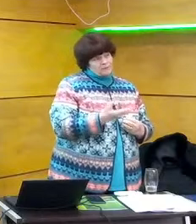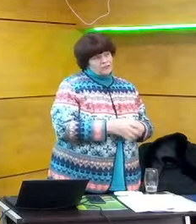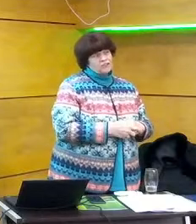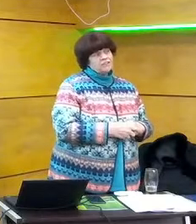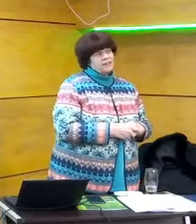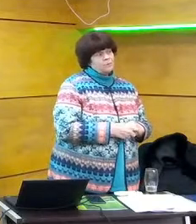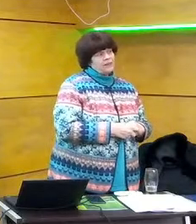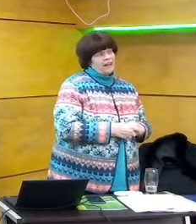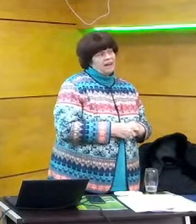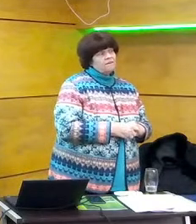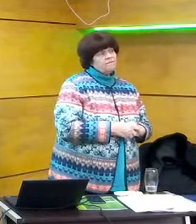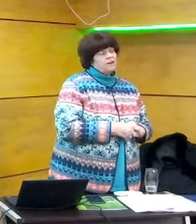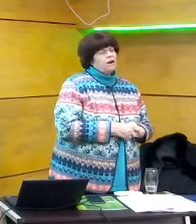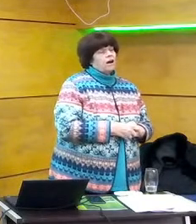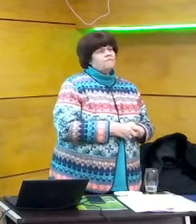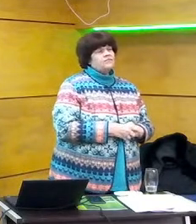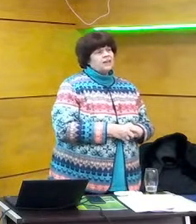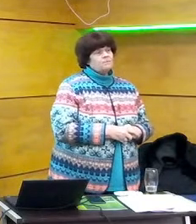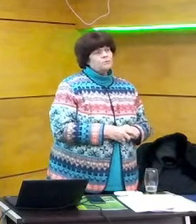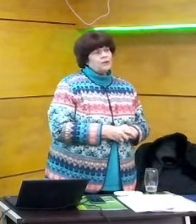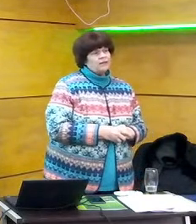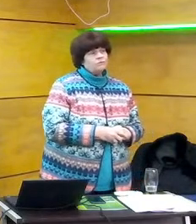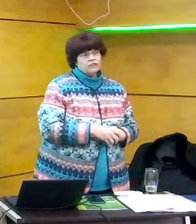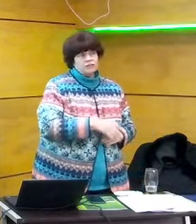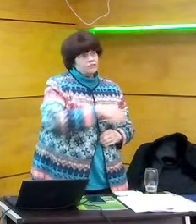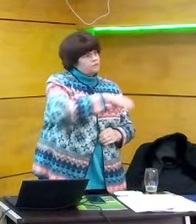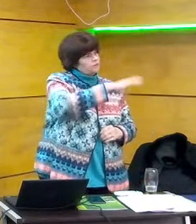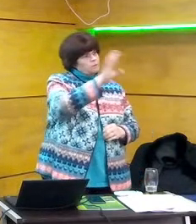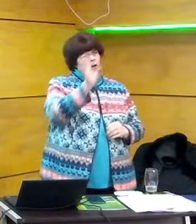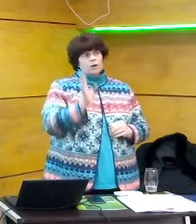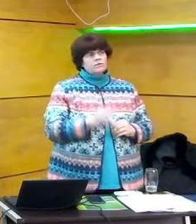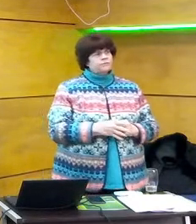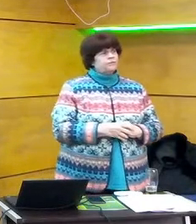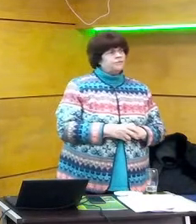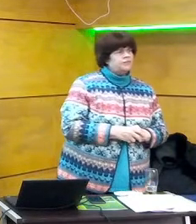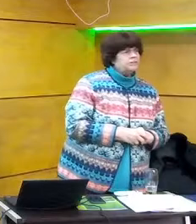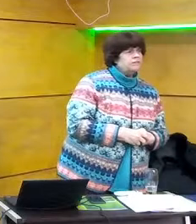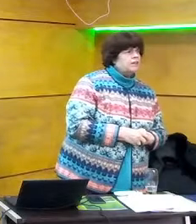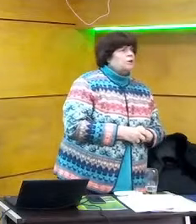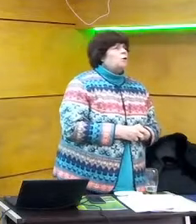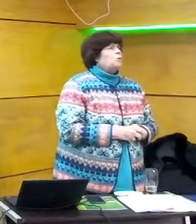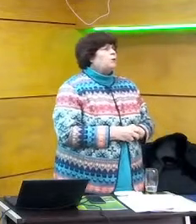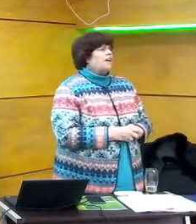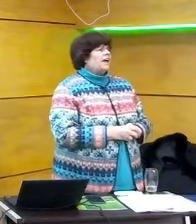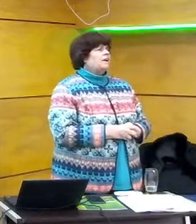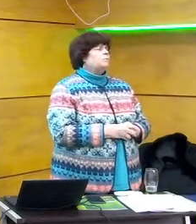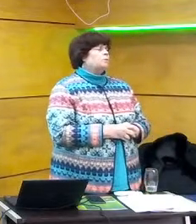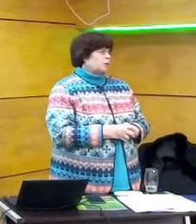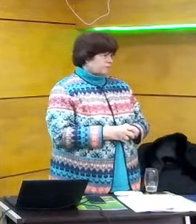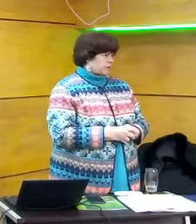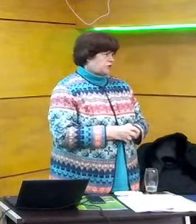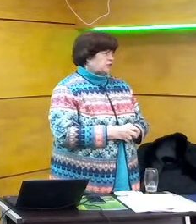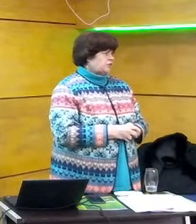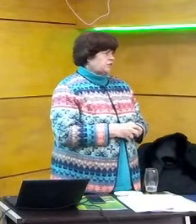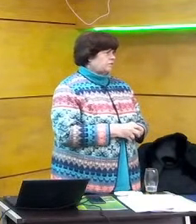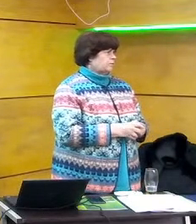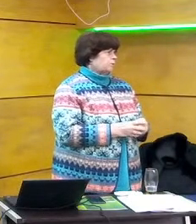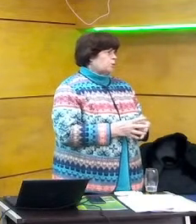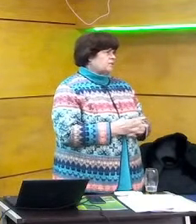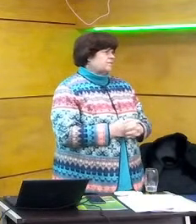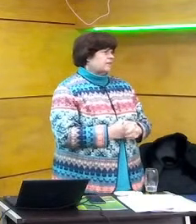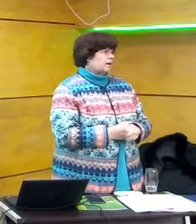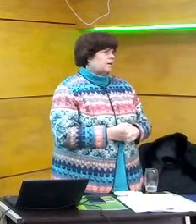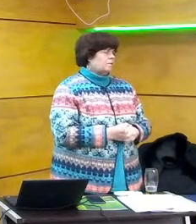Our competitions that we have, oftentimes we have judges from all different fields. We had, one of our